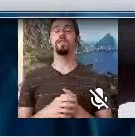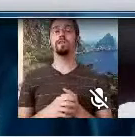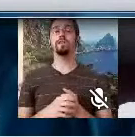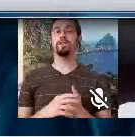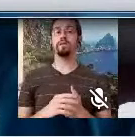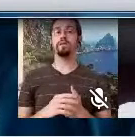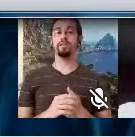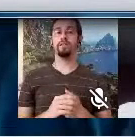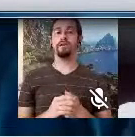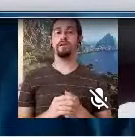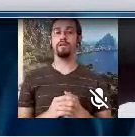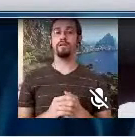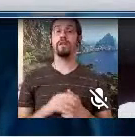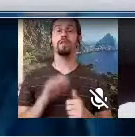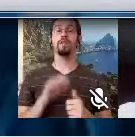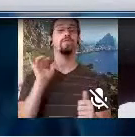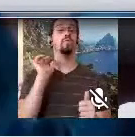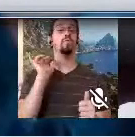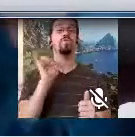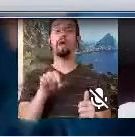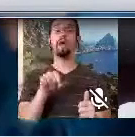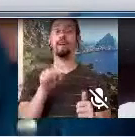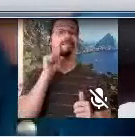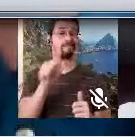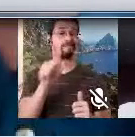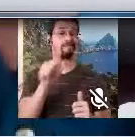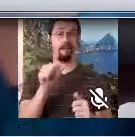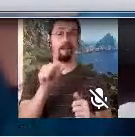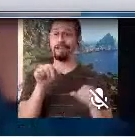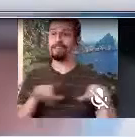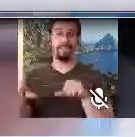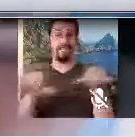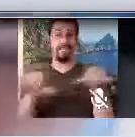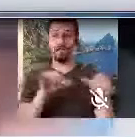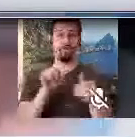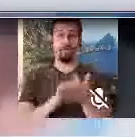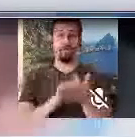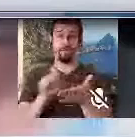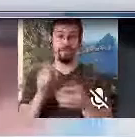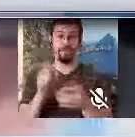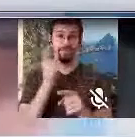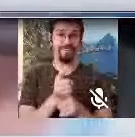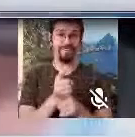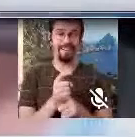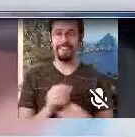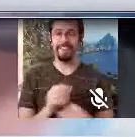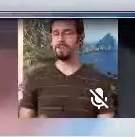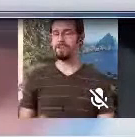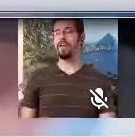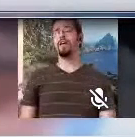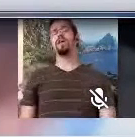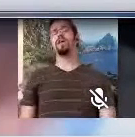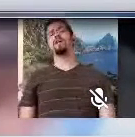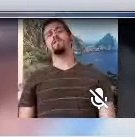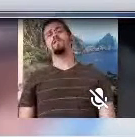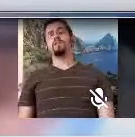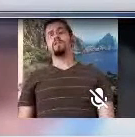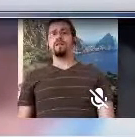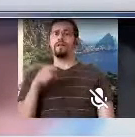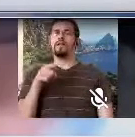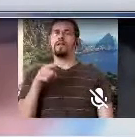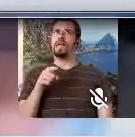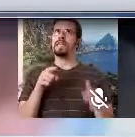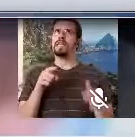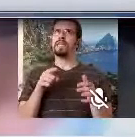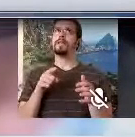So this is not standard notation, is it? Well, this is a heavily modified form